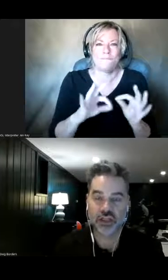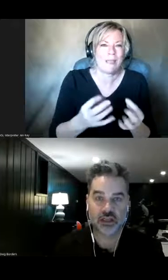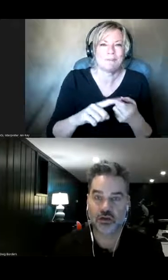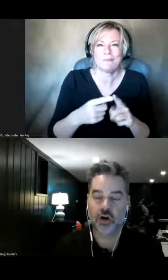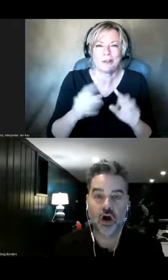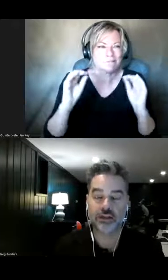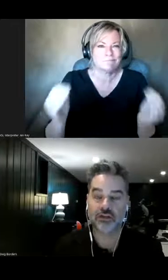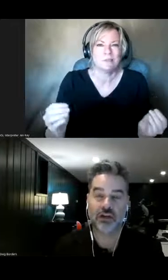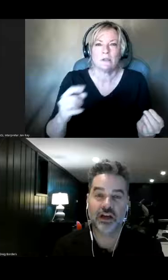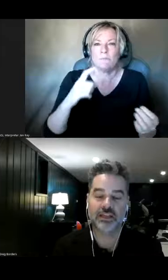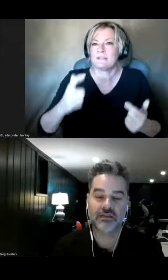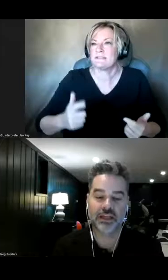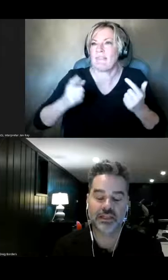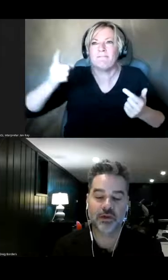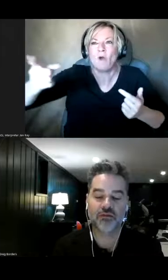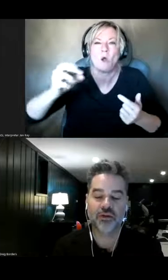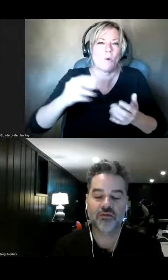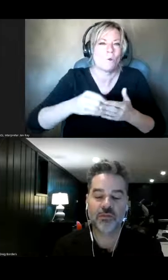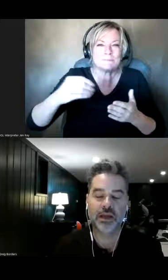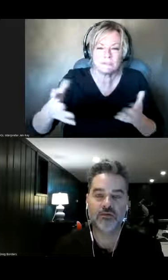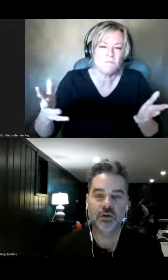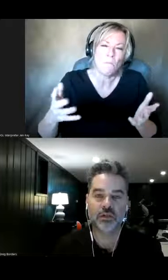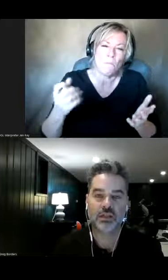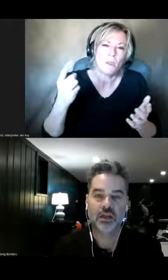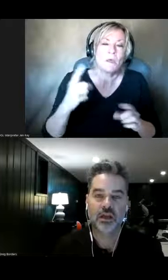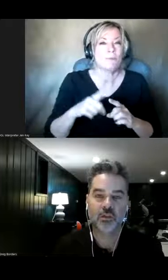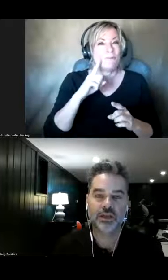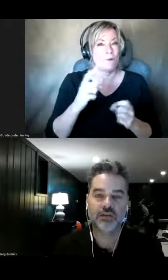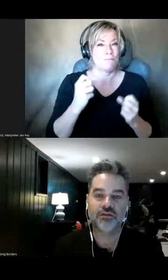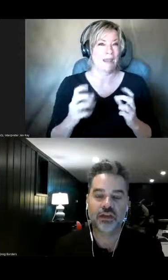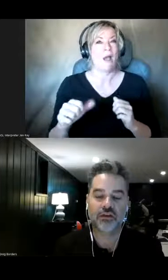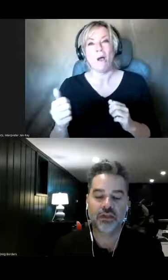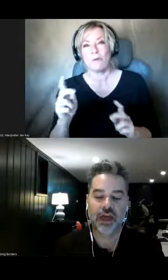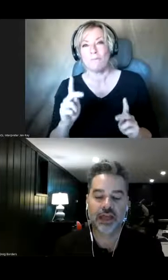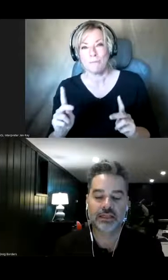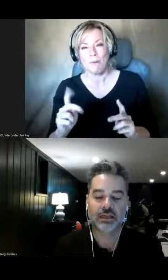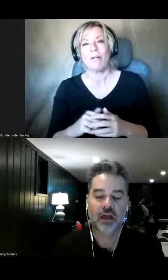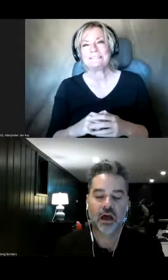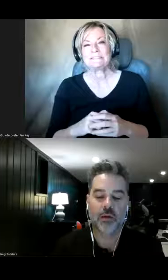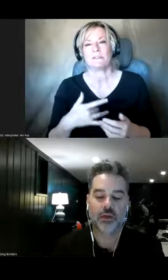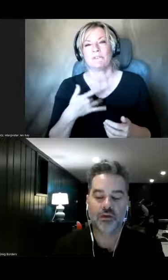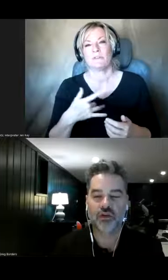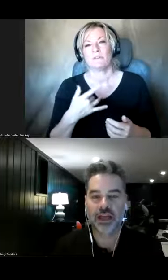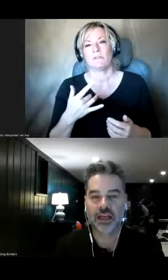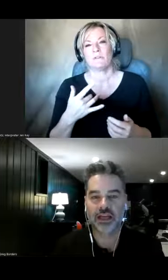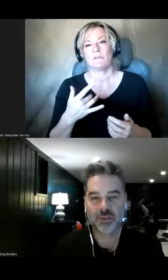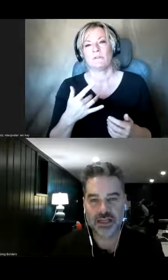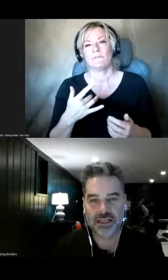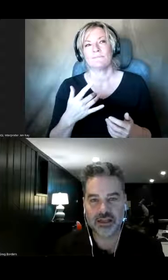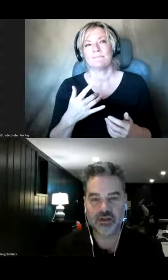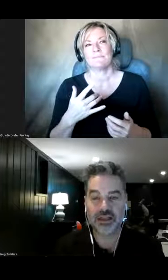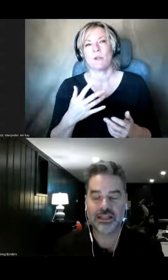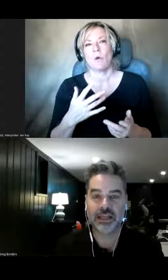of location or cost or all kinds of things. But for many folks, we do feel that creating